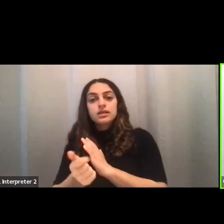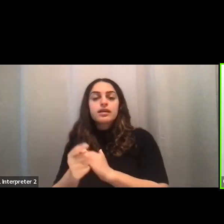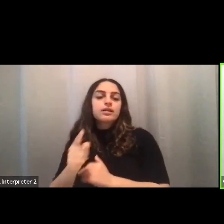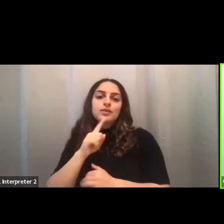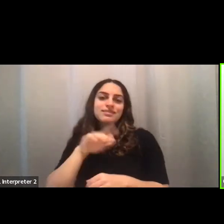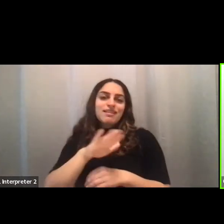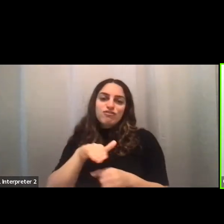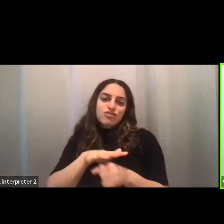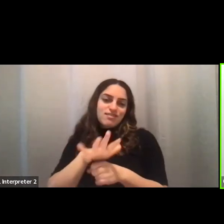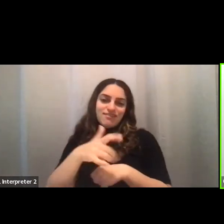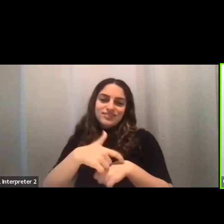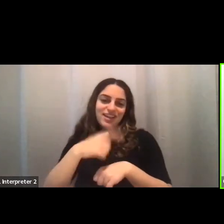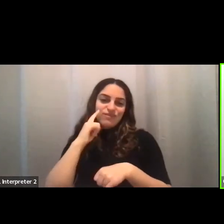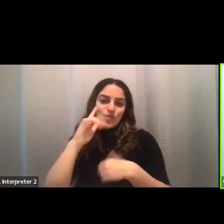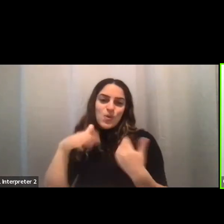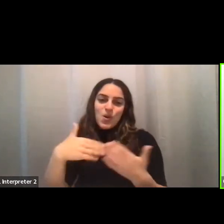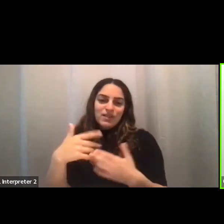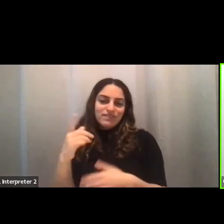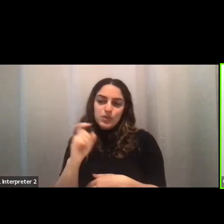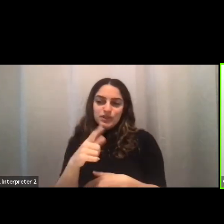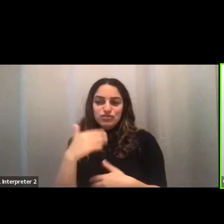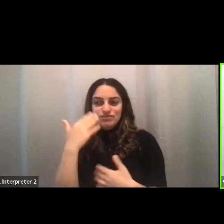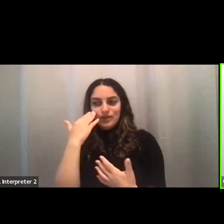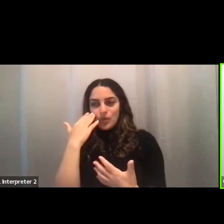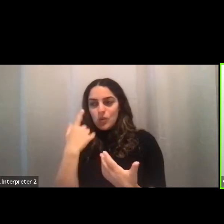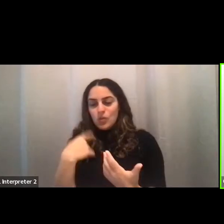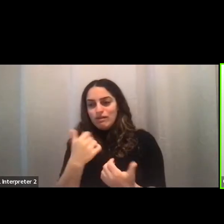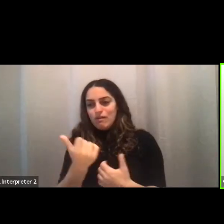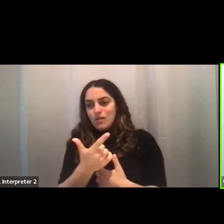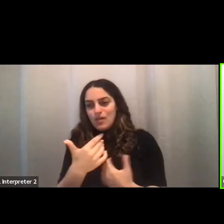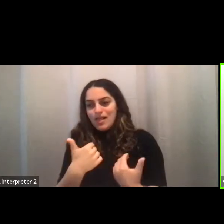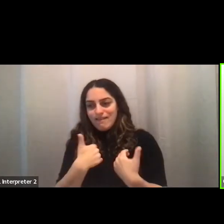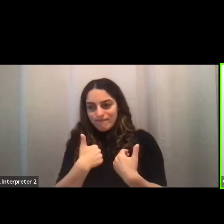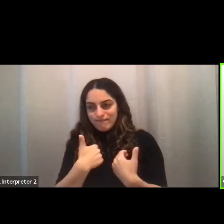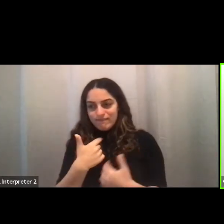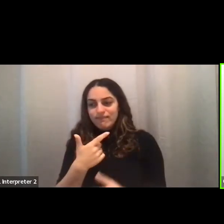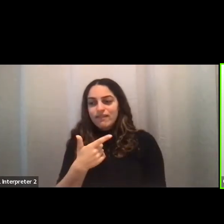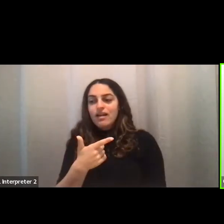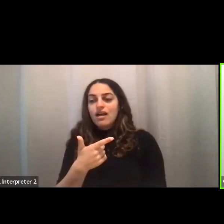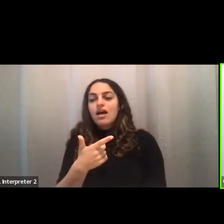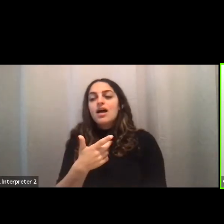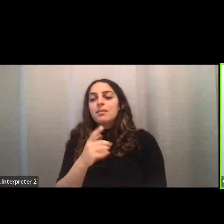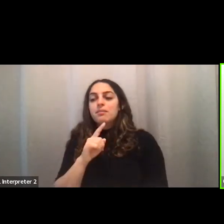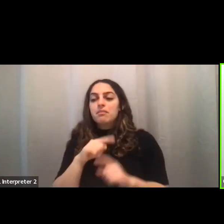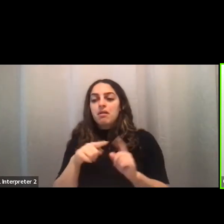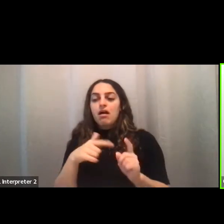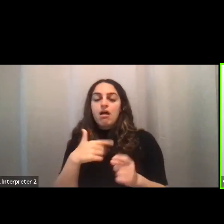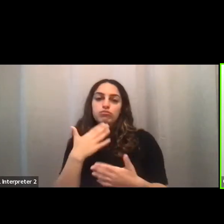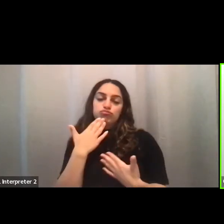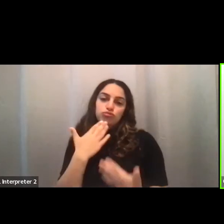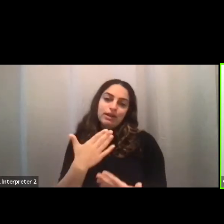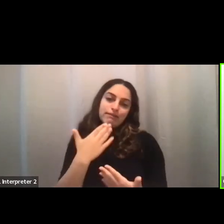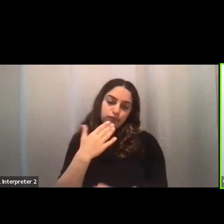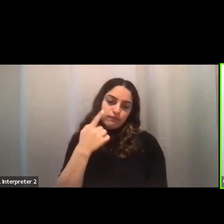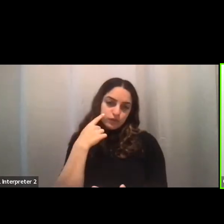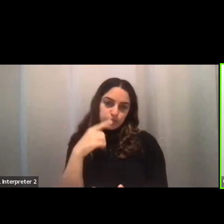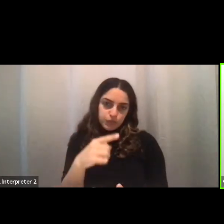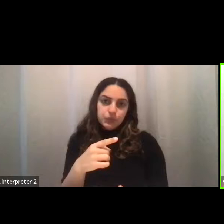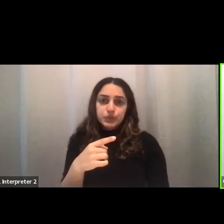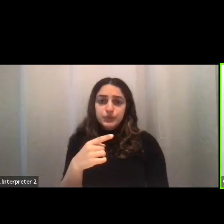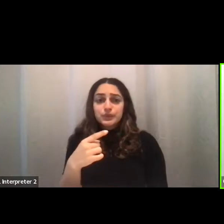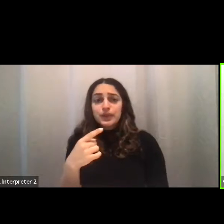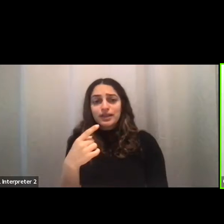time for all the questions that i know that each of us has but i am very grateful to you and we do